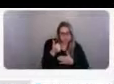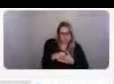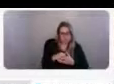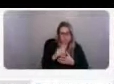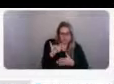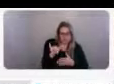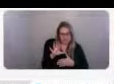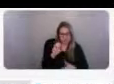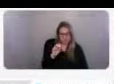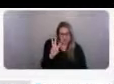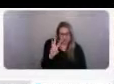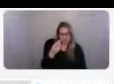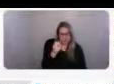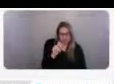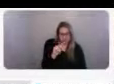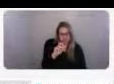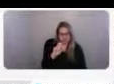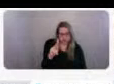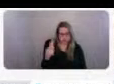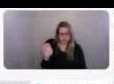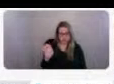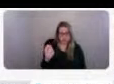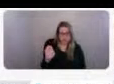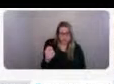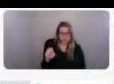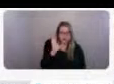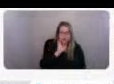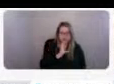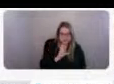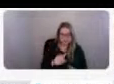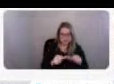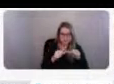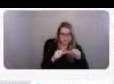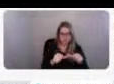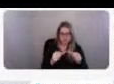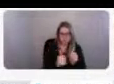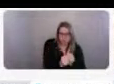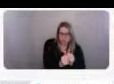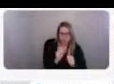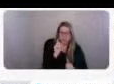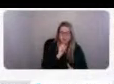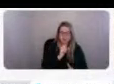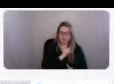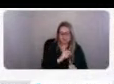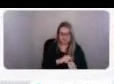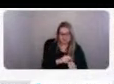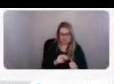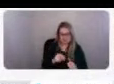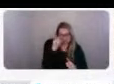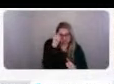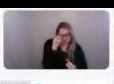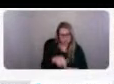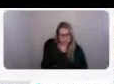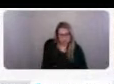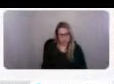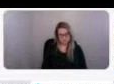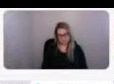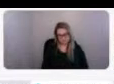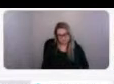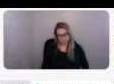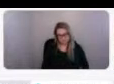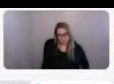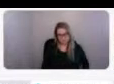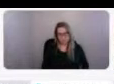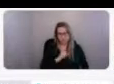owatuki and chandler and keep us with gilbert uh including my neighbors just to the north of me uh we would